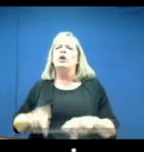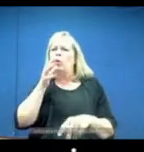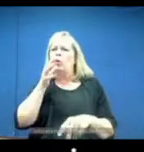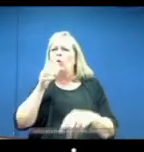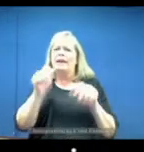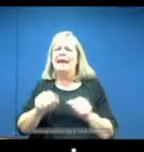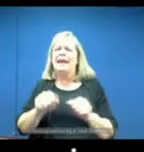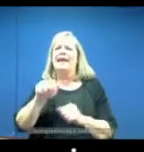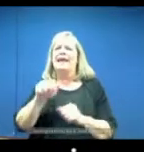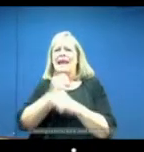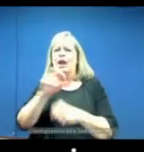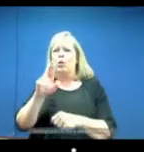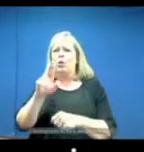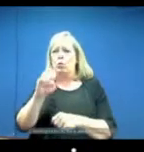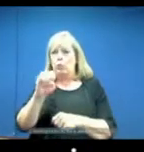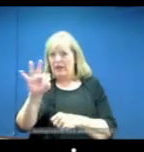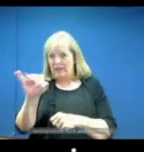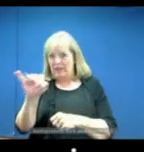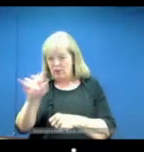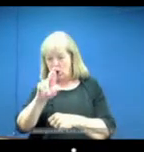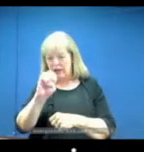abuse.